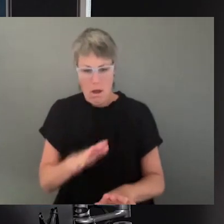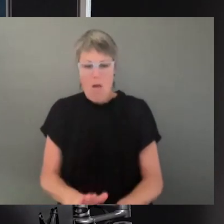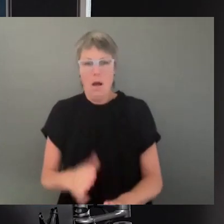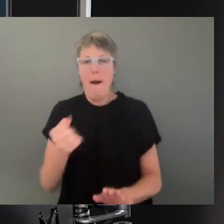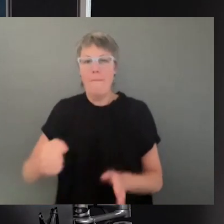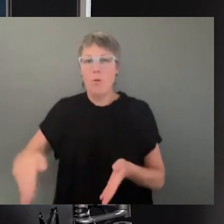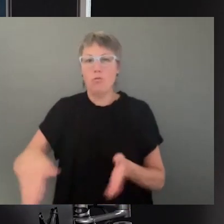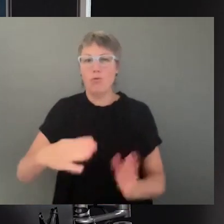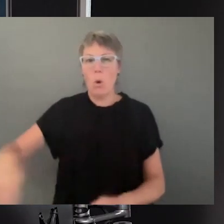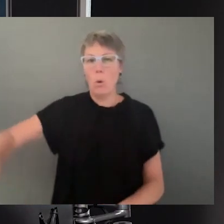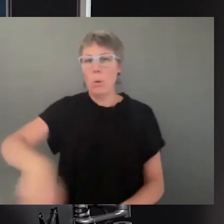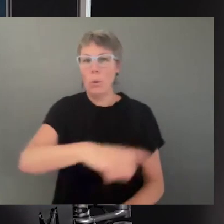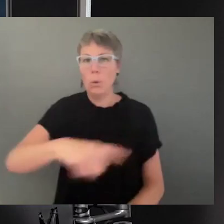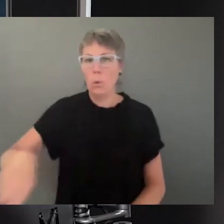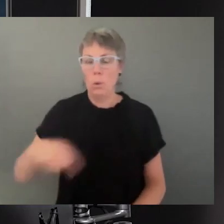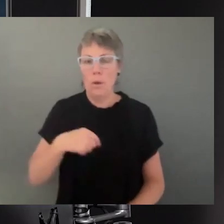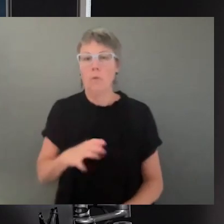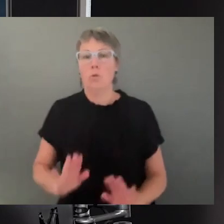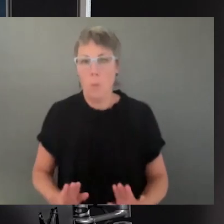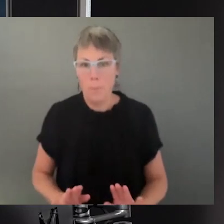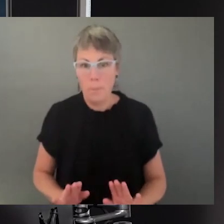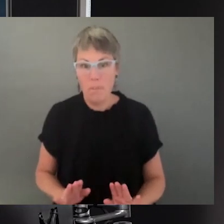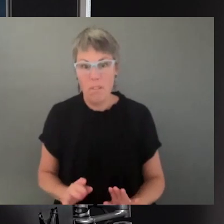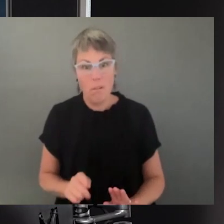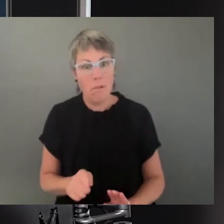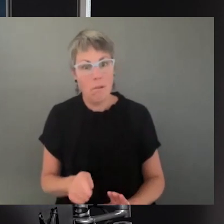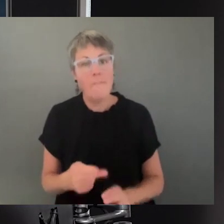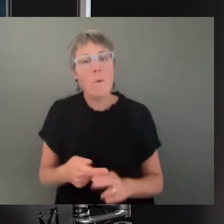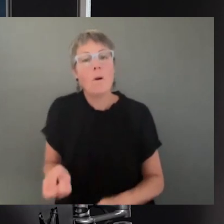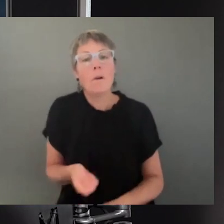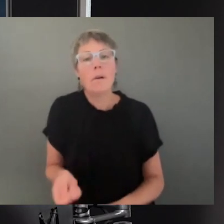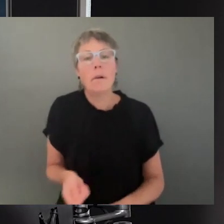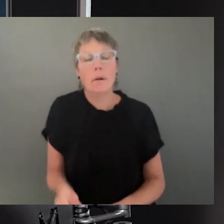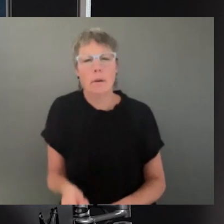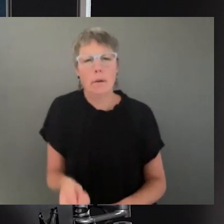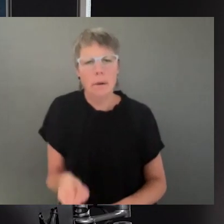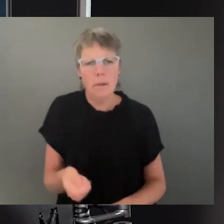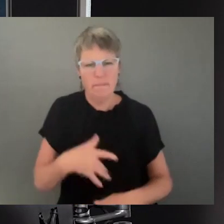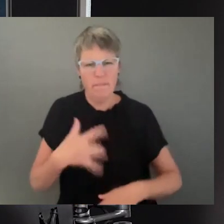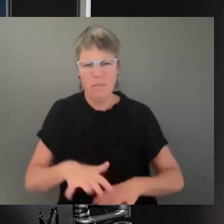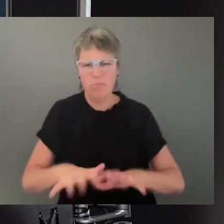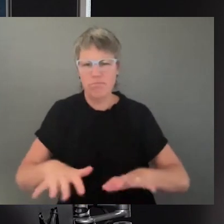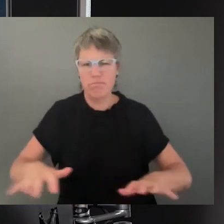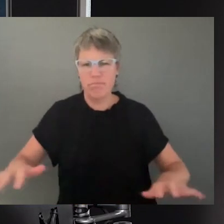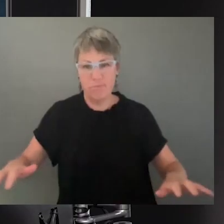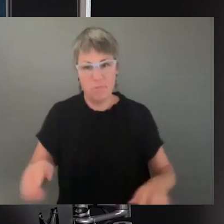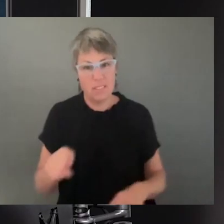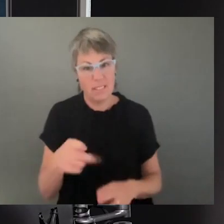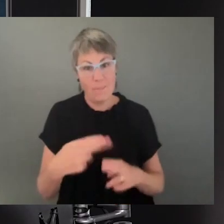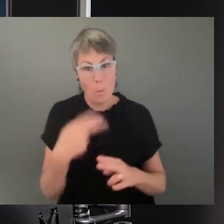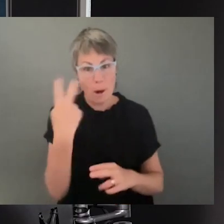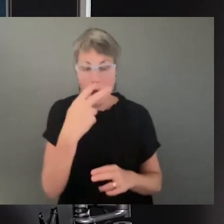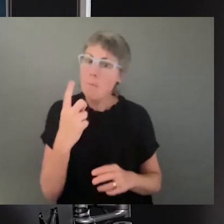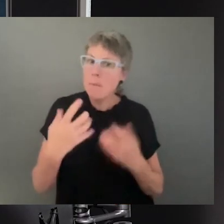vision to be able to navigate if they're using a stick or something else. So there are different things that we